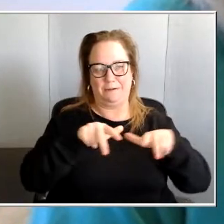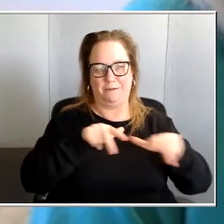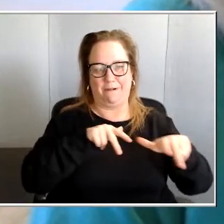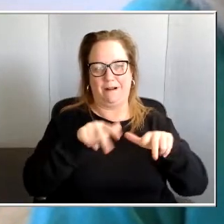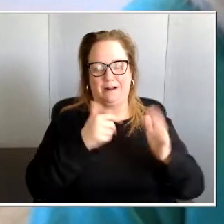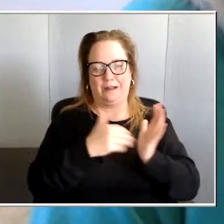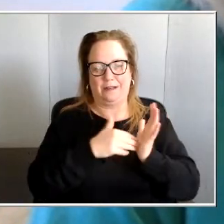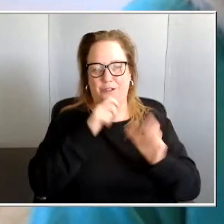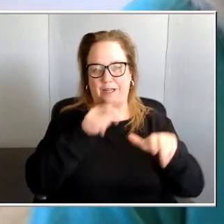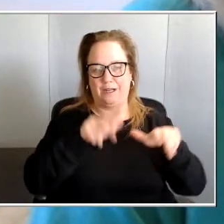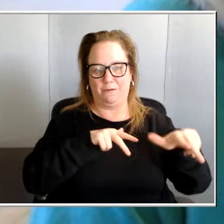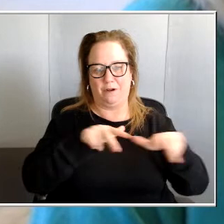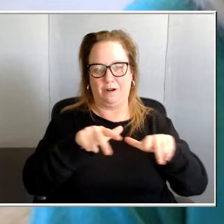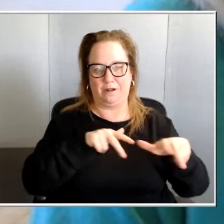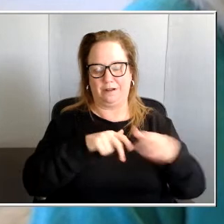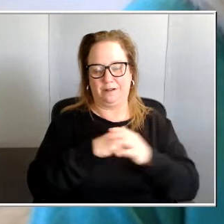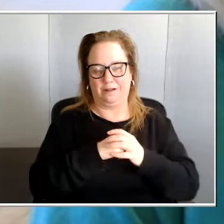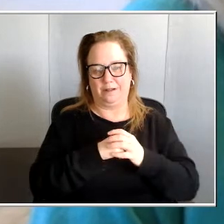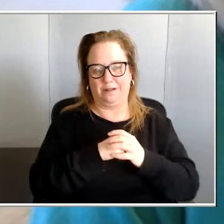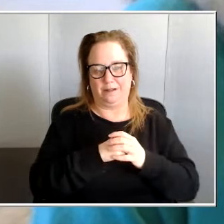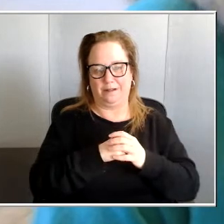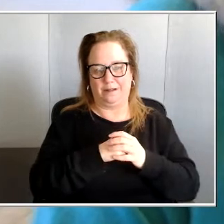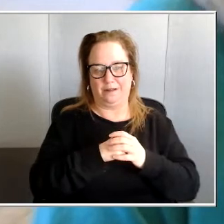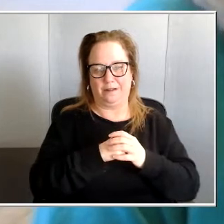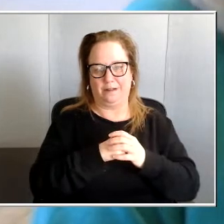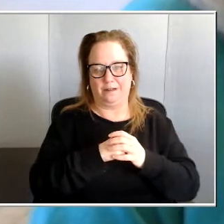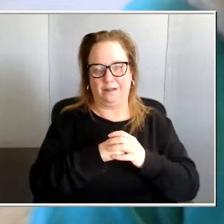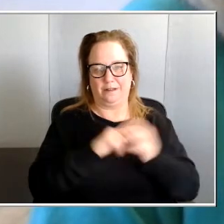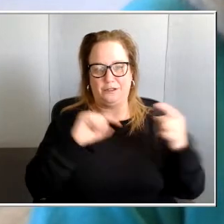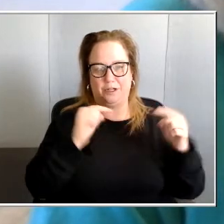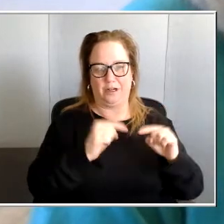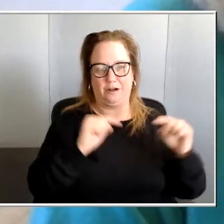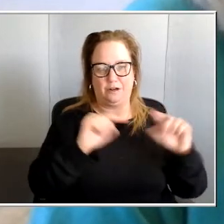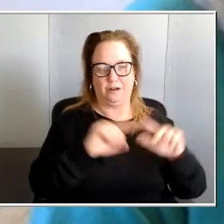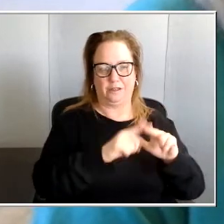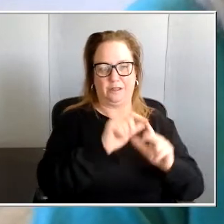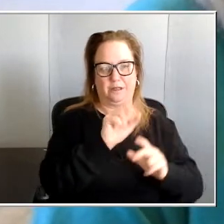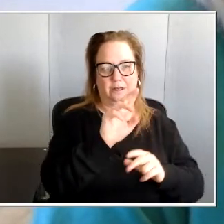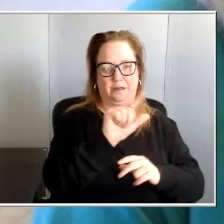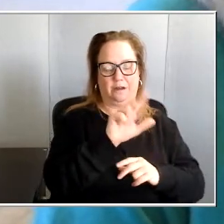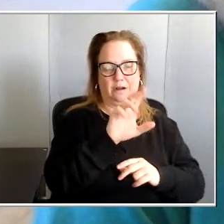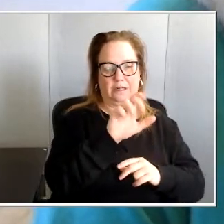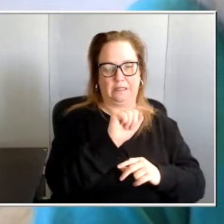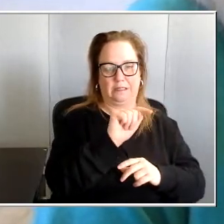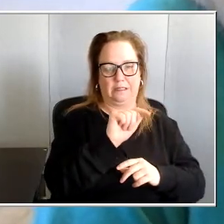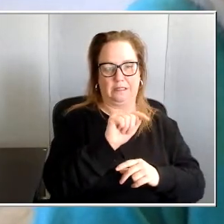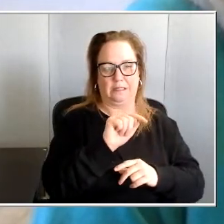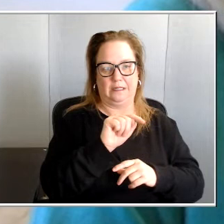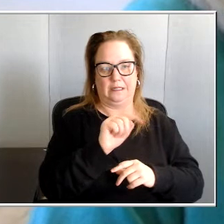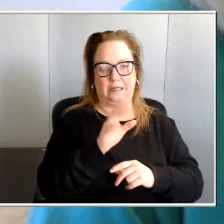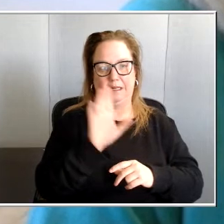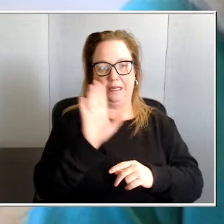hadn't walked. That would have been. She got injured at the beginning of August, and that would have been, I